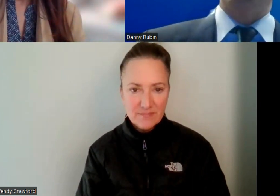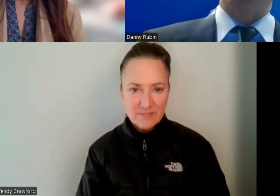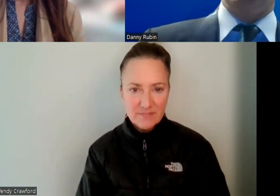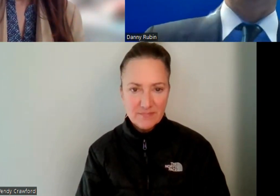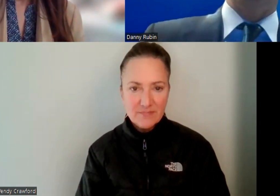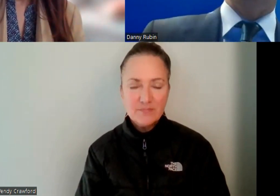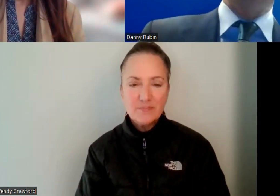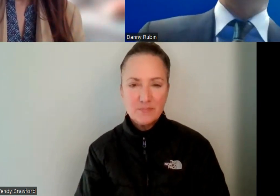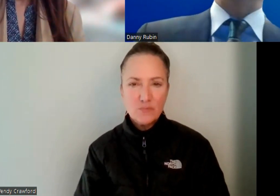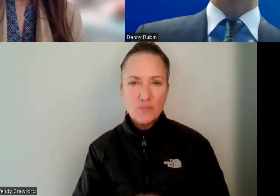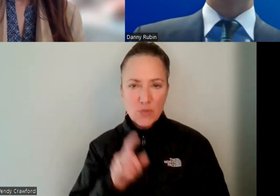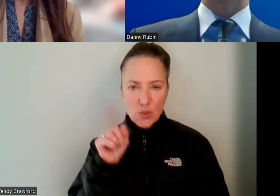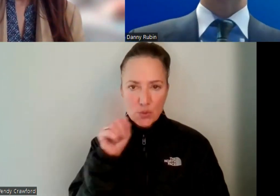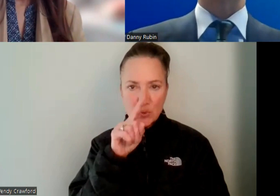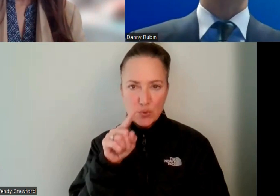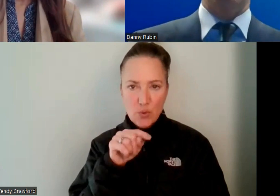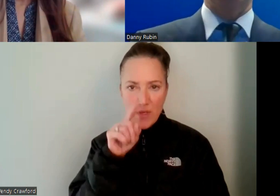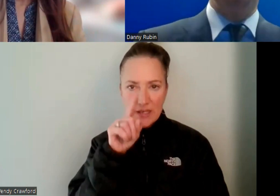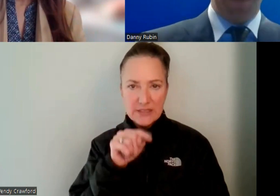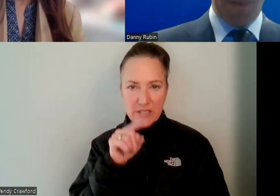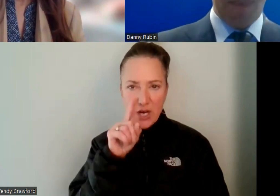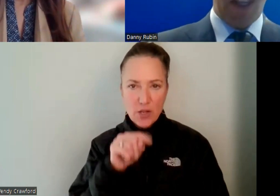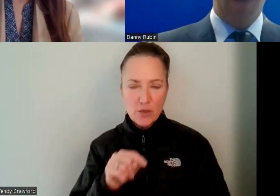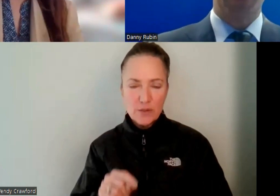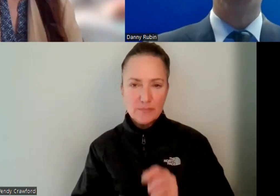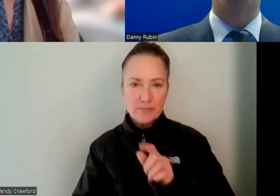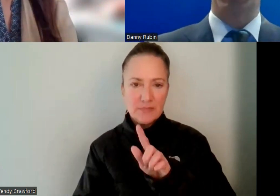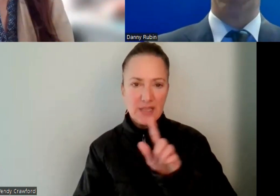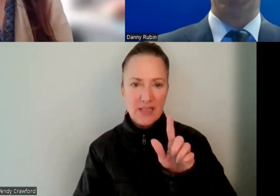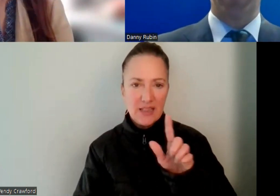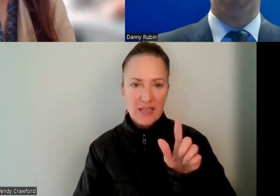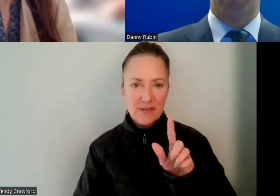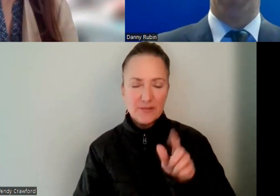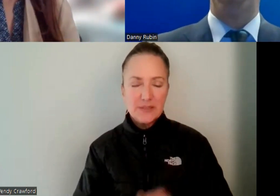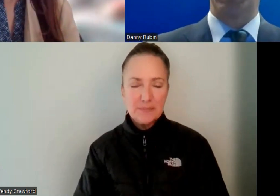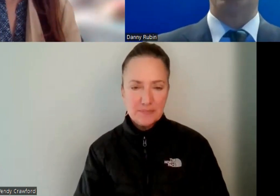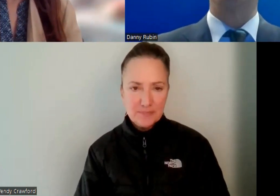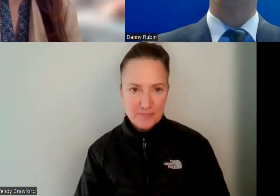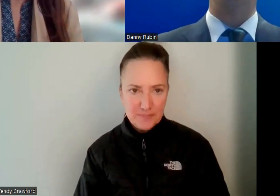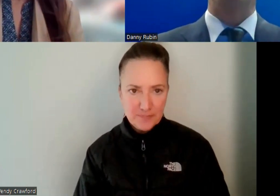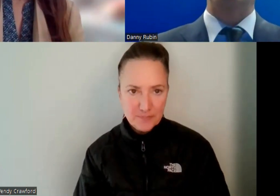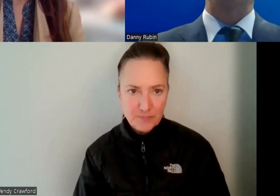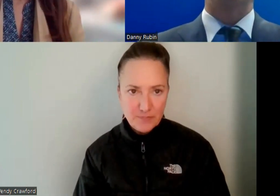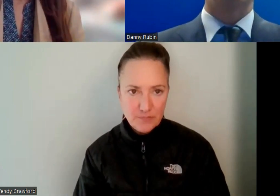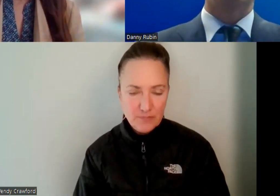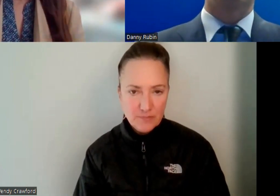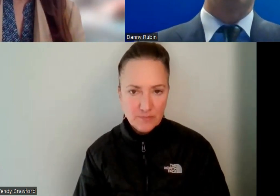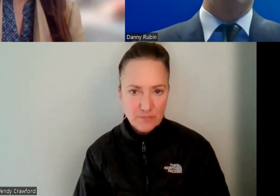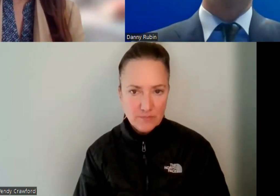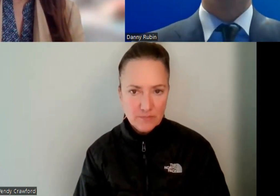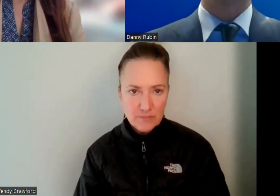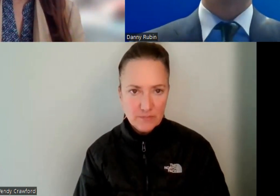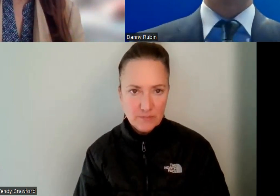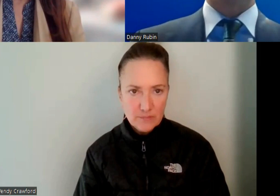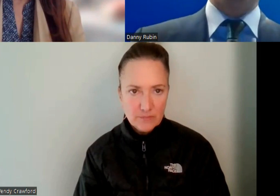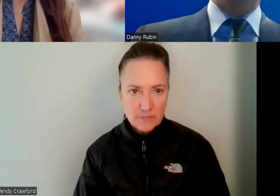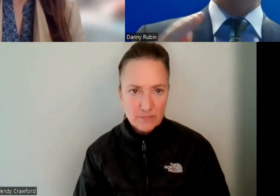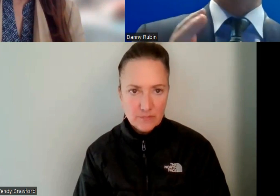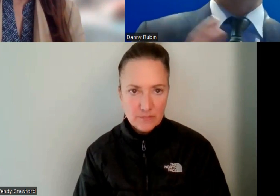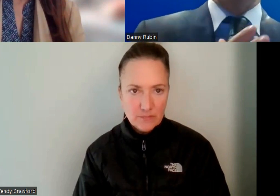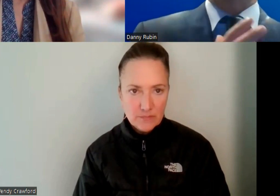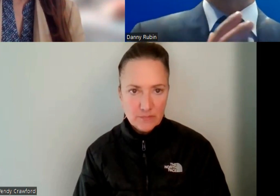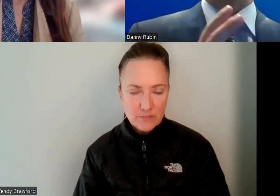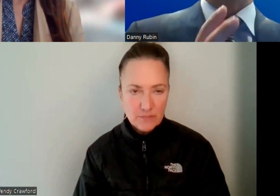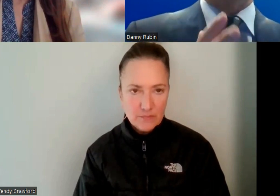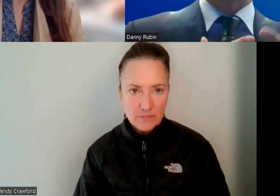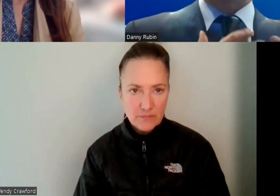how to communicate. Very interesting. Thank you for sharing about that. Do you have a customer you think